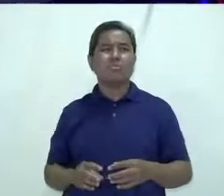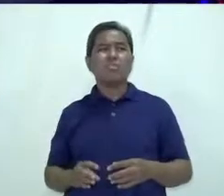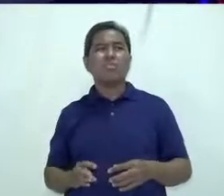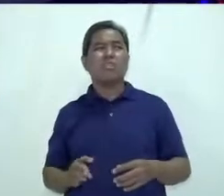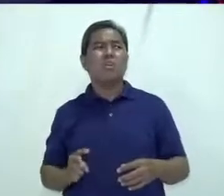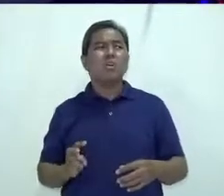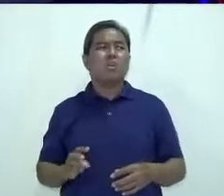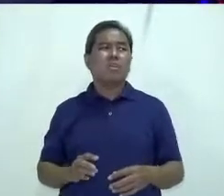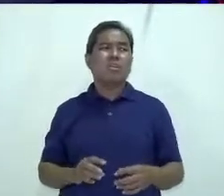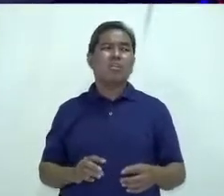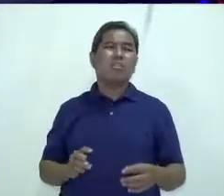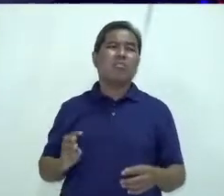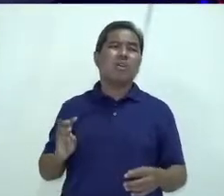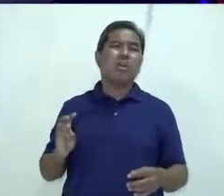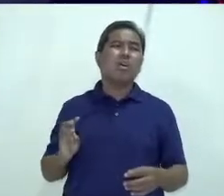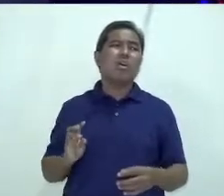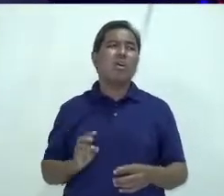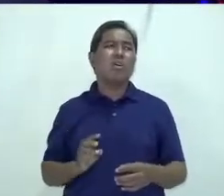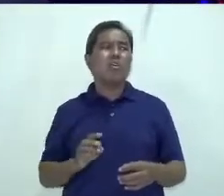out. A holy